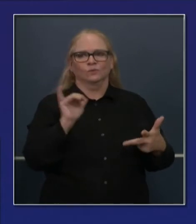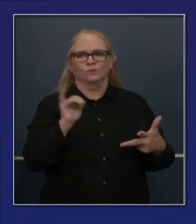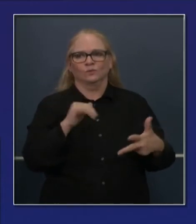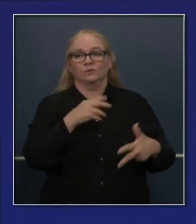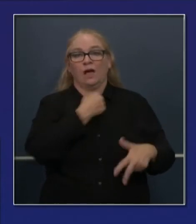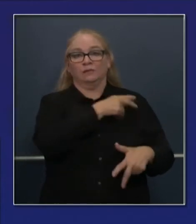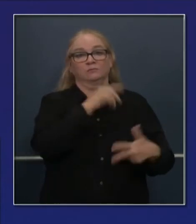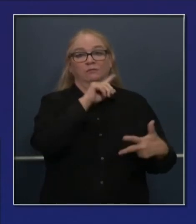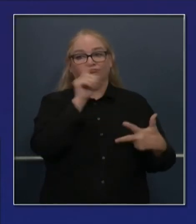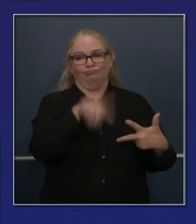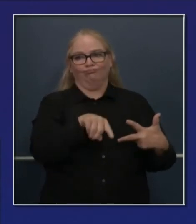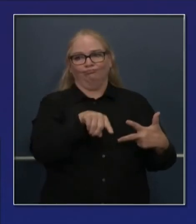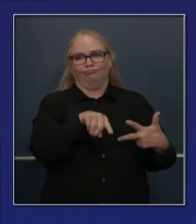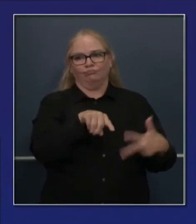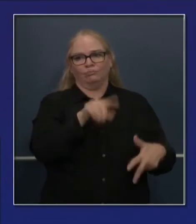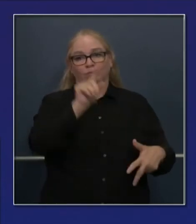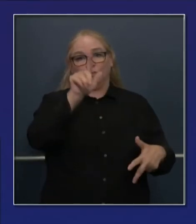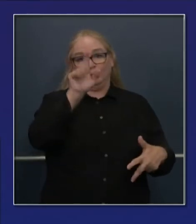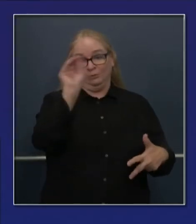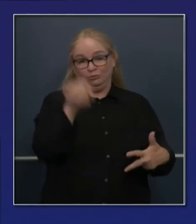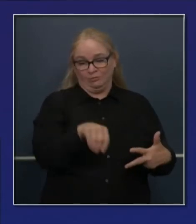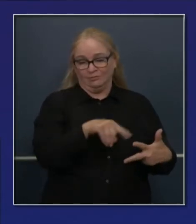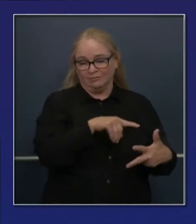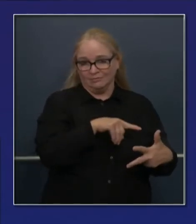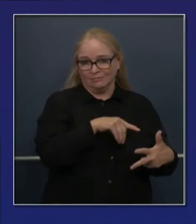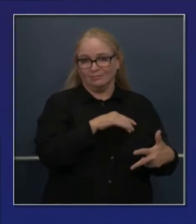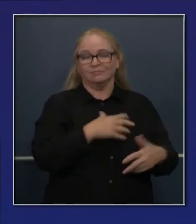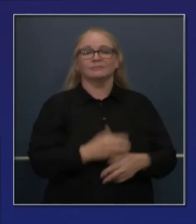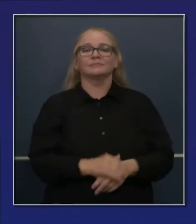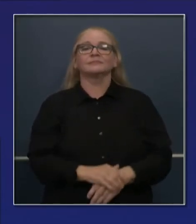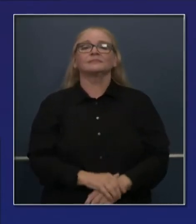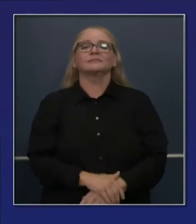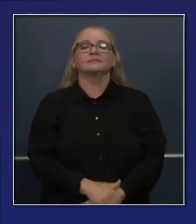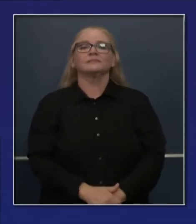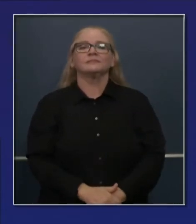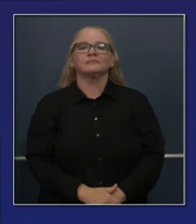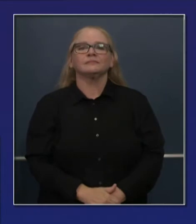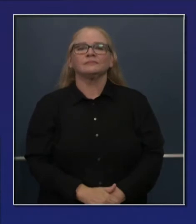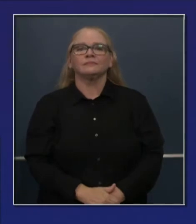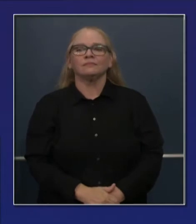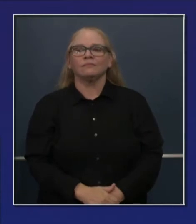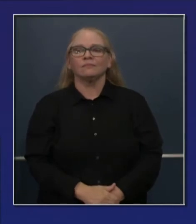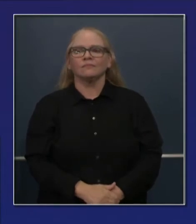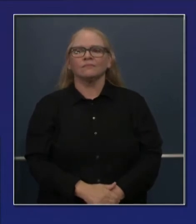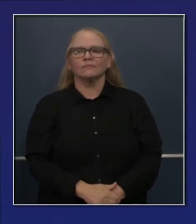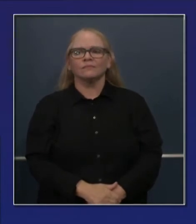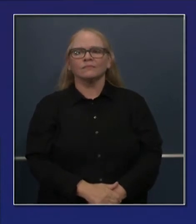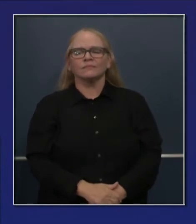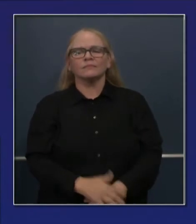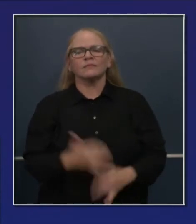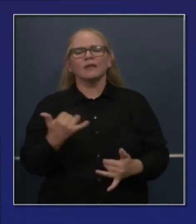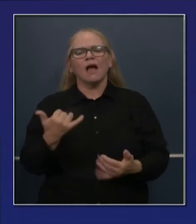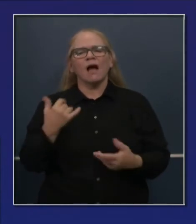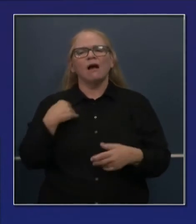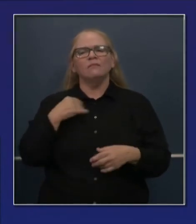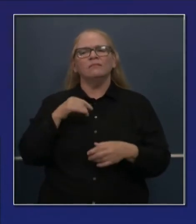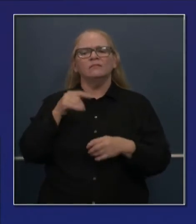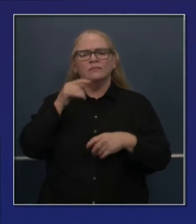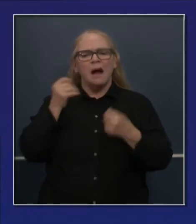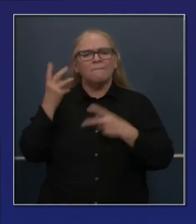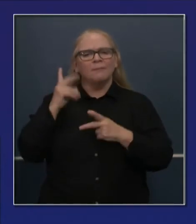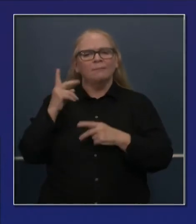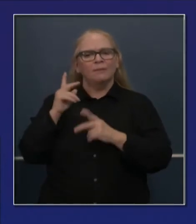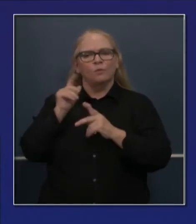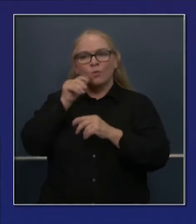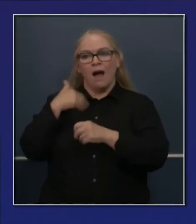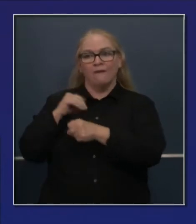now at 7% of our healthcare system capacity represented with COVID-19 positive patients,